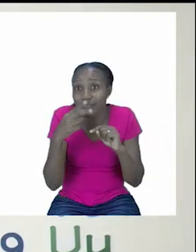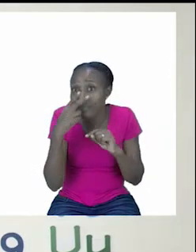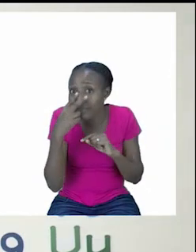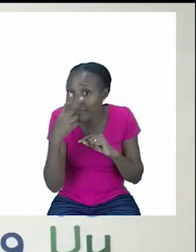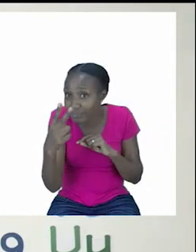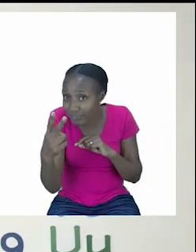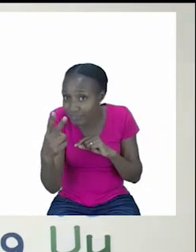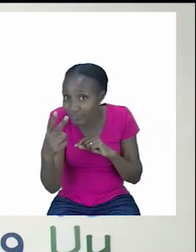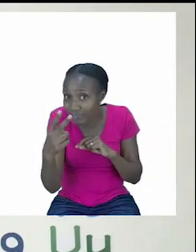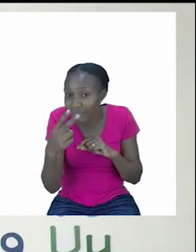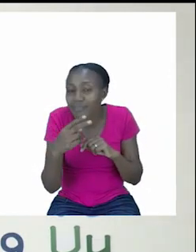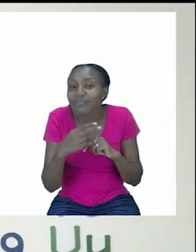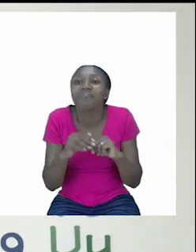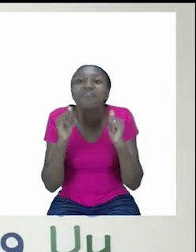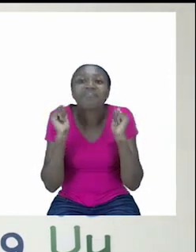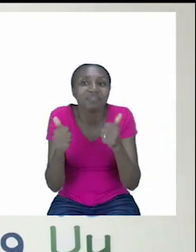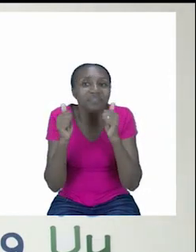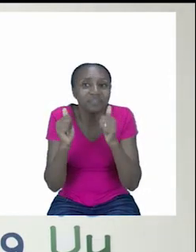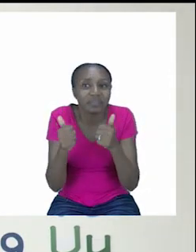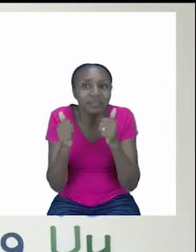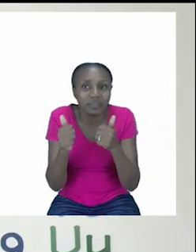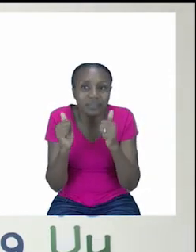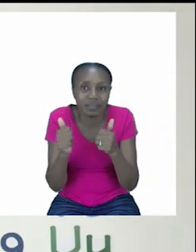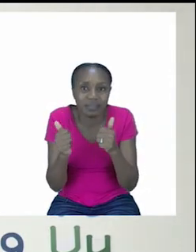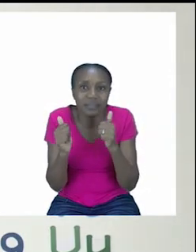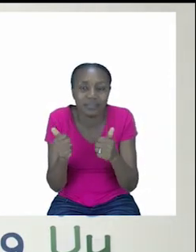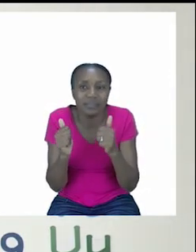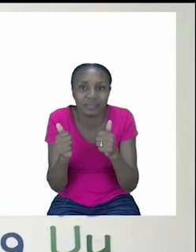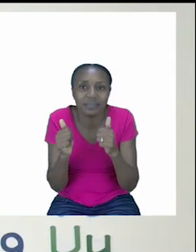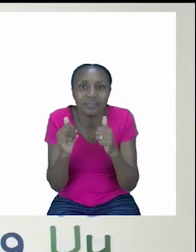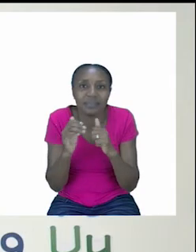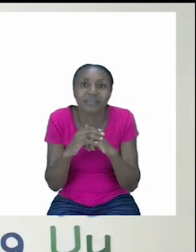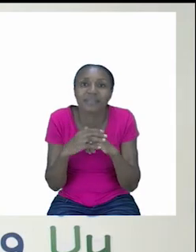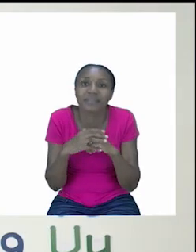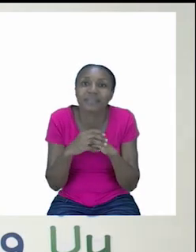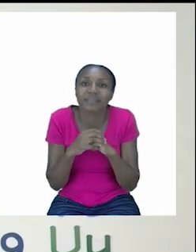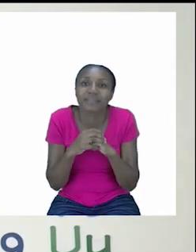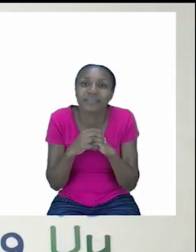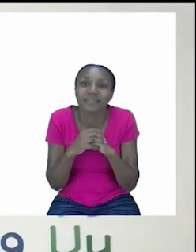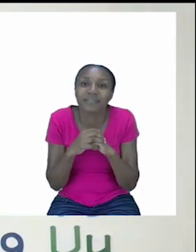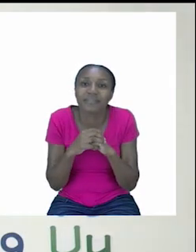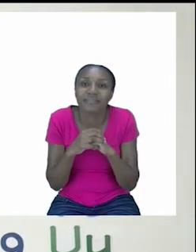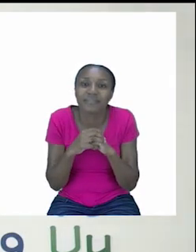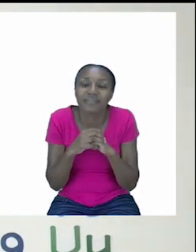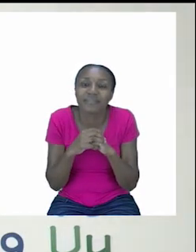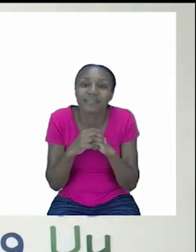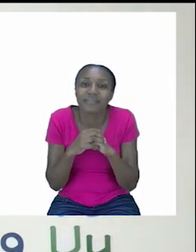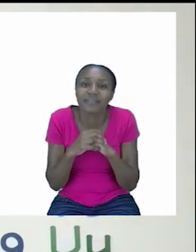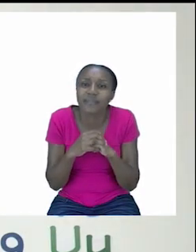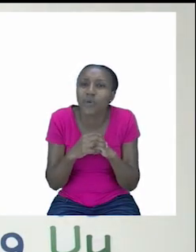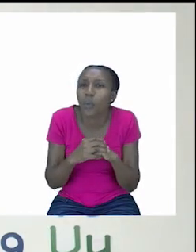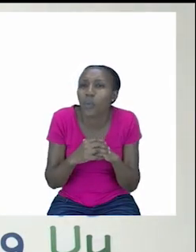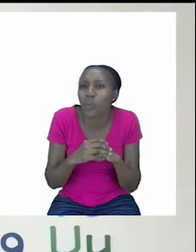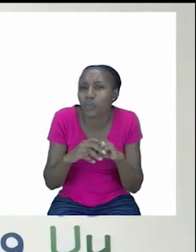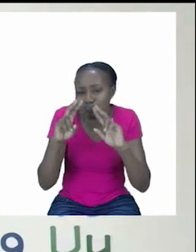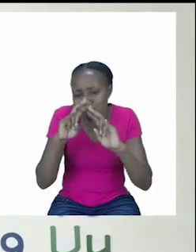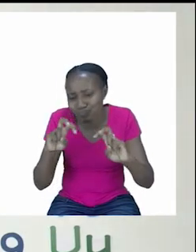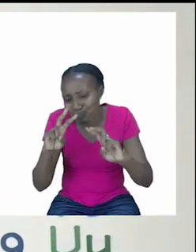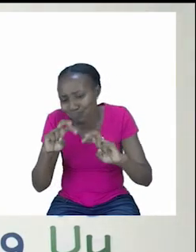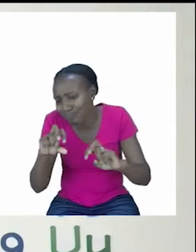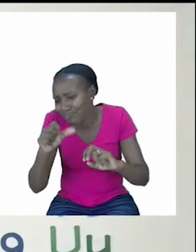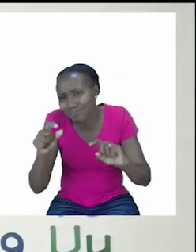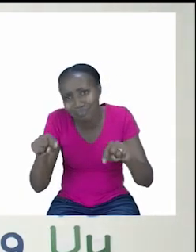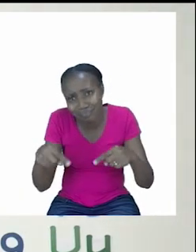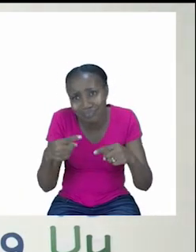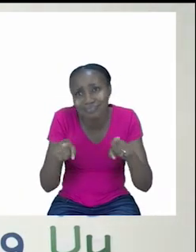circle? Well done. So, I want you to also find many more things that have